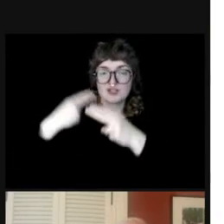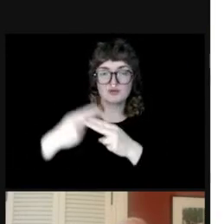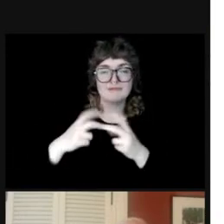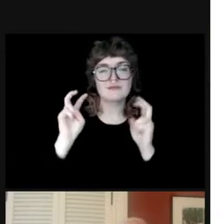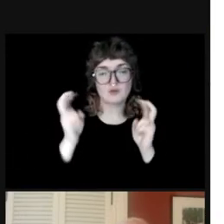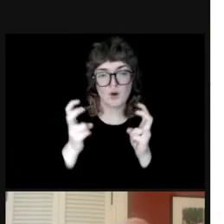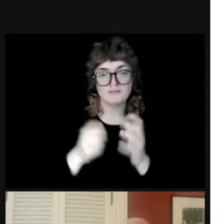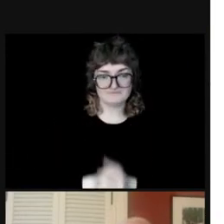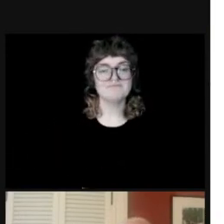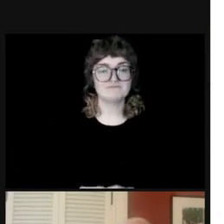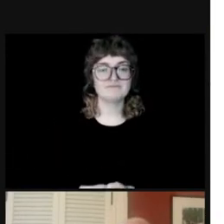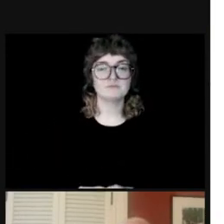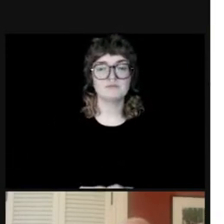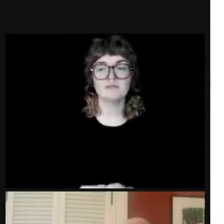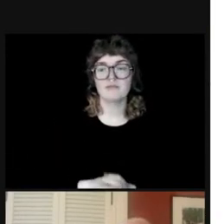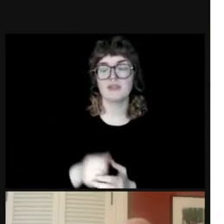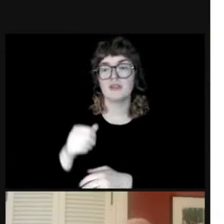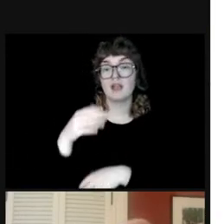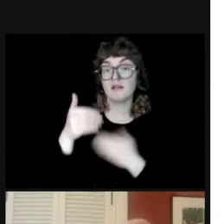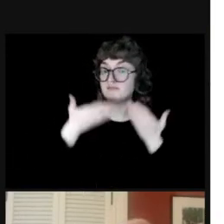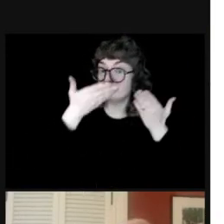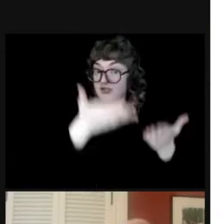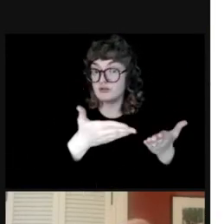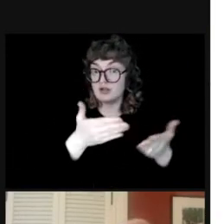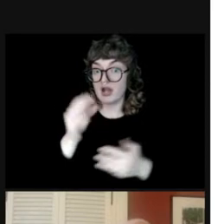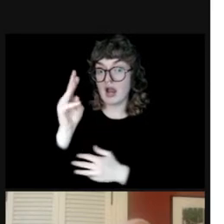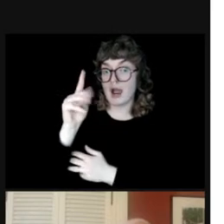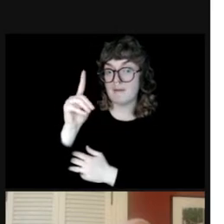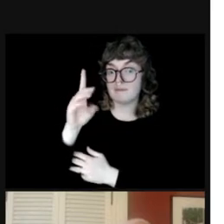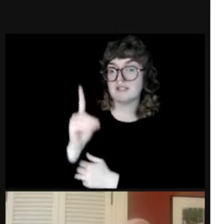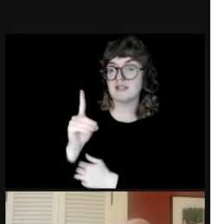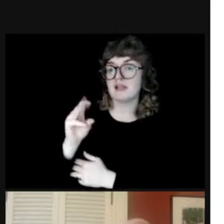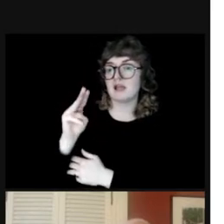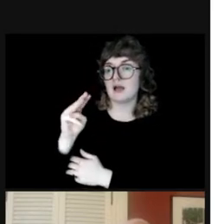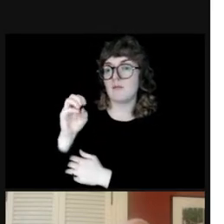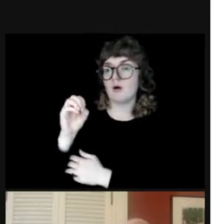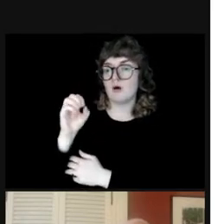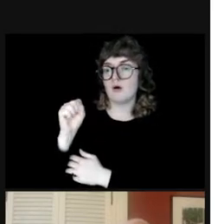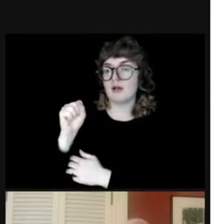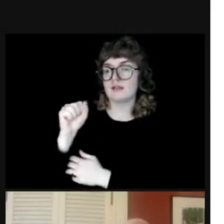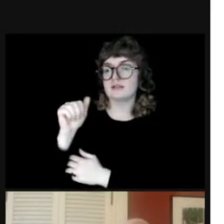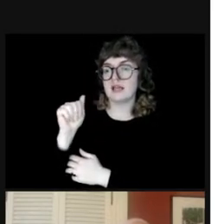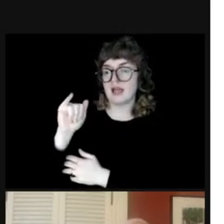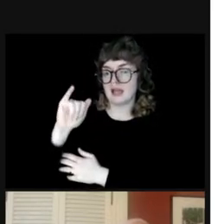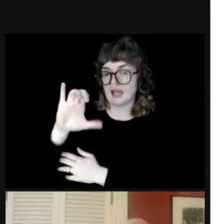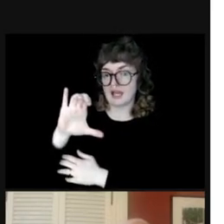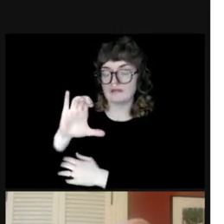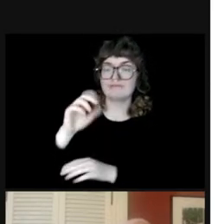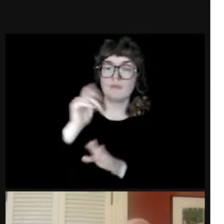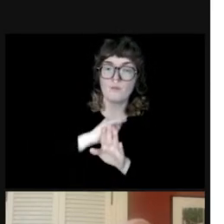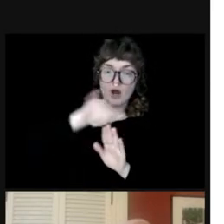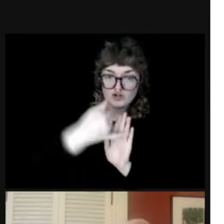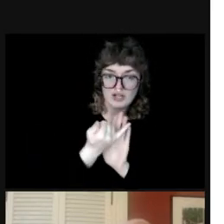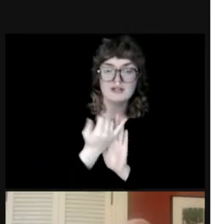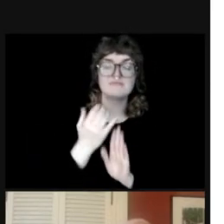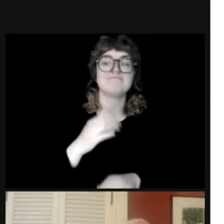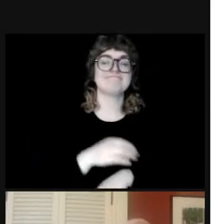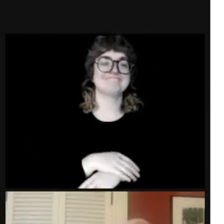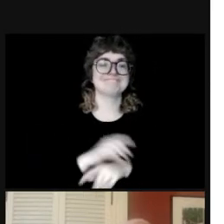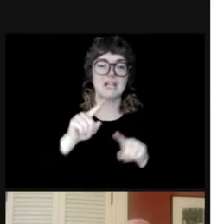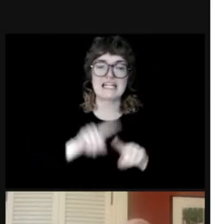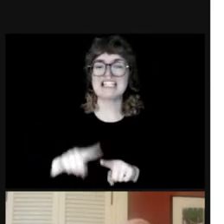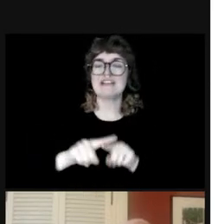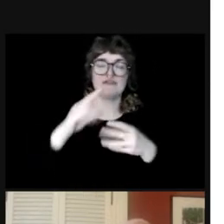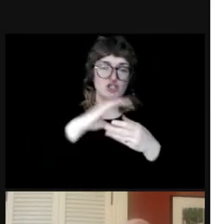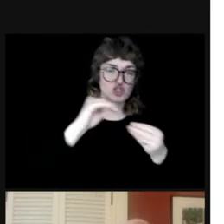Enter the Maryland Mosaic Project. This Maryland mosaic connects many stories or pieces into a